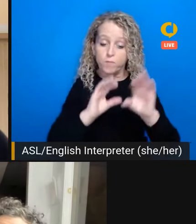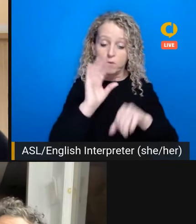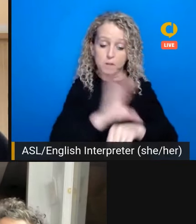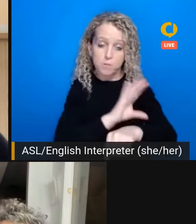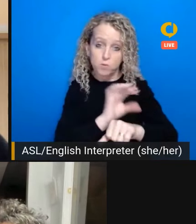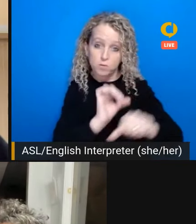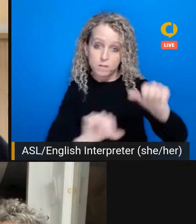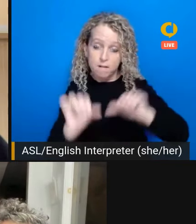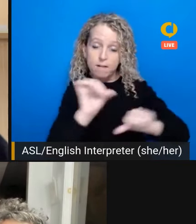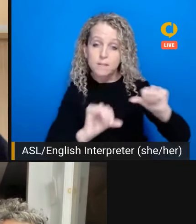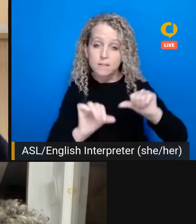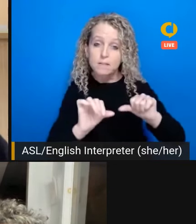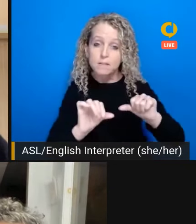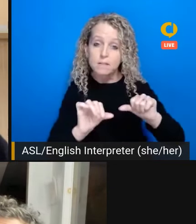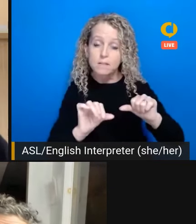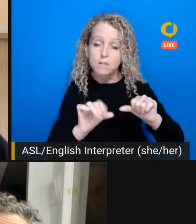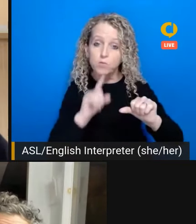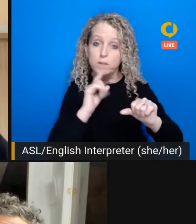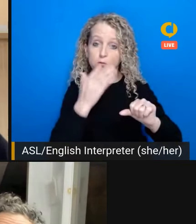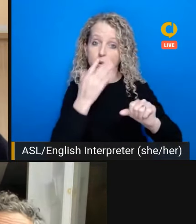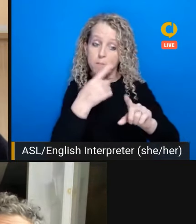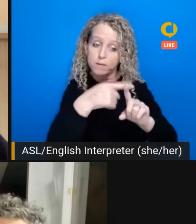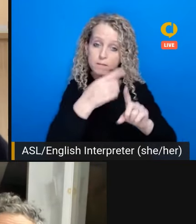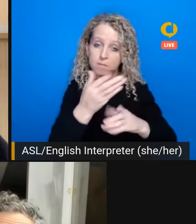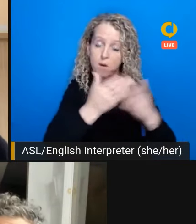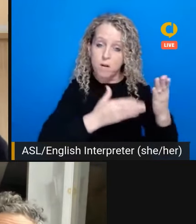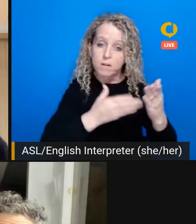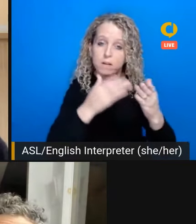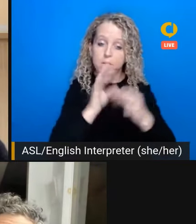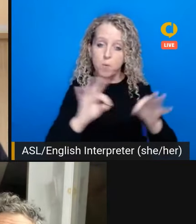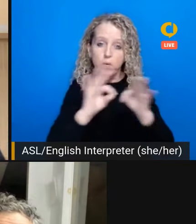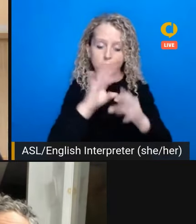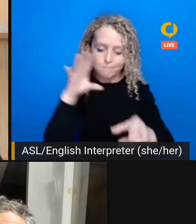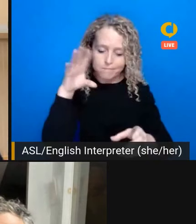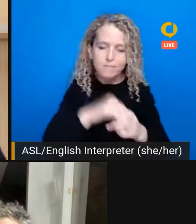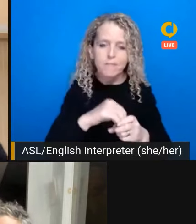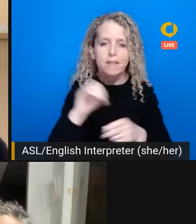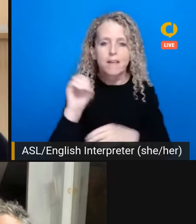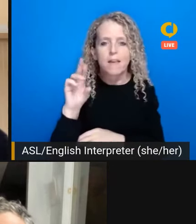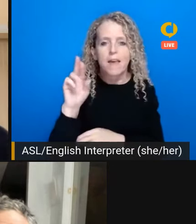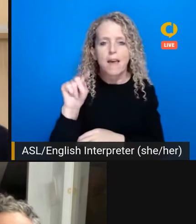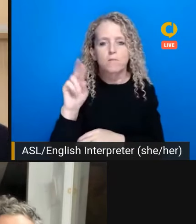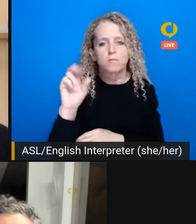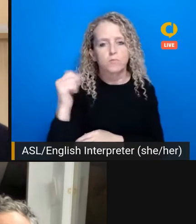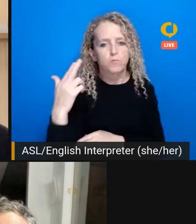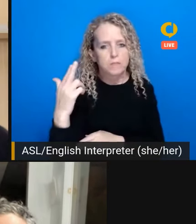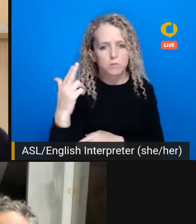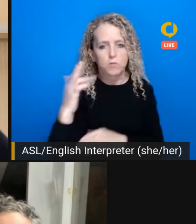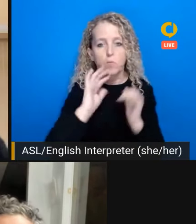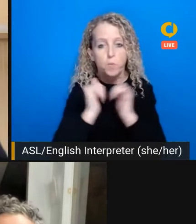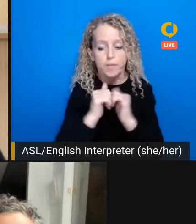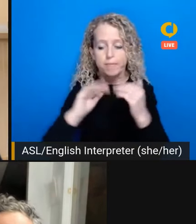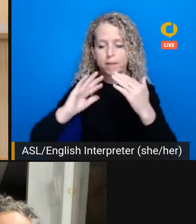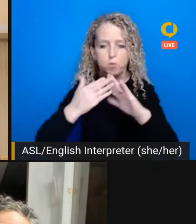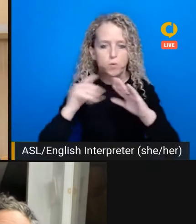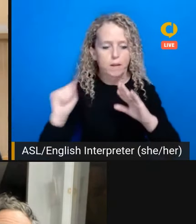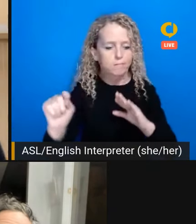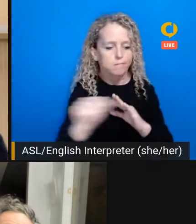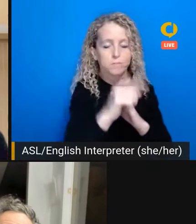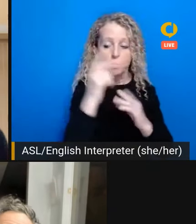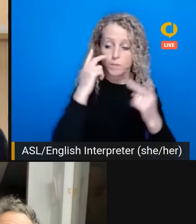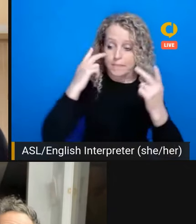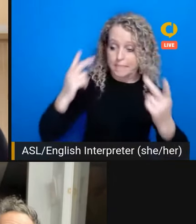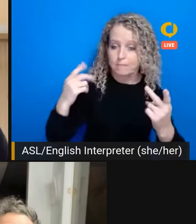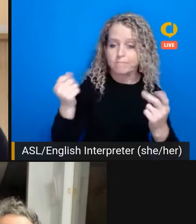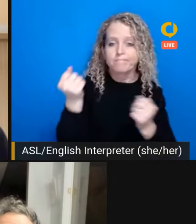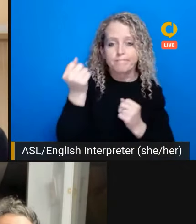experiential engagements in outreach with communities to see the impacts, to understand those impacts. And